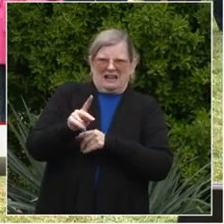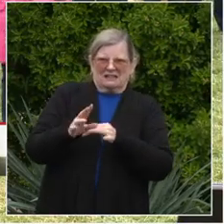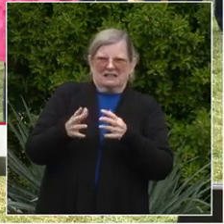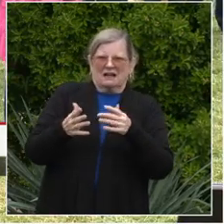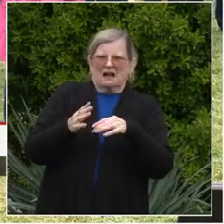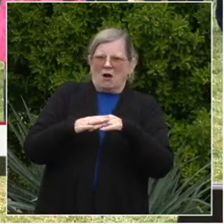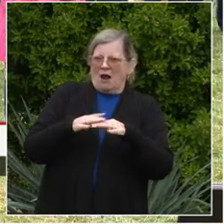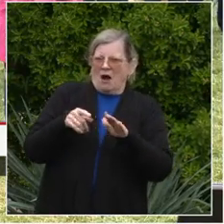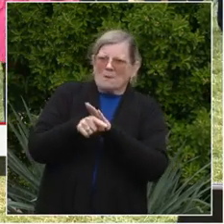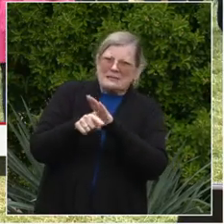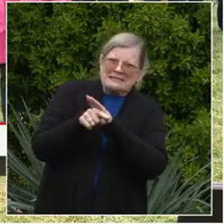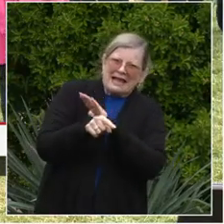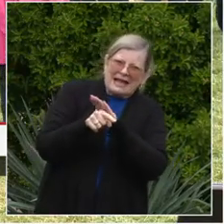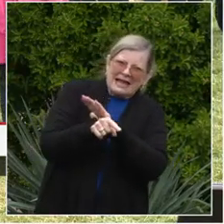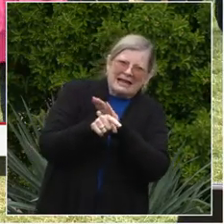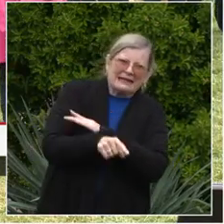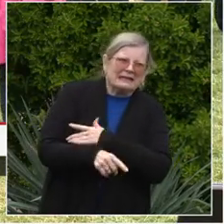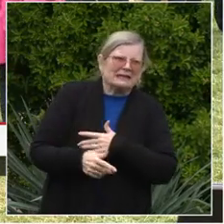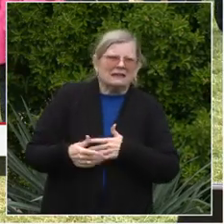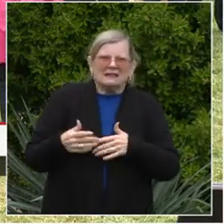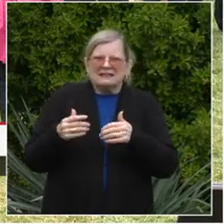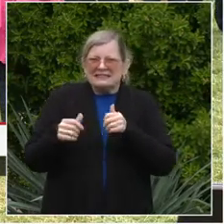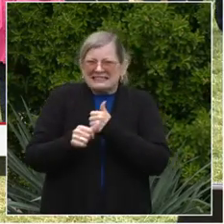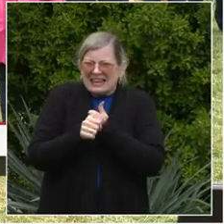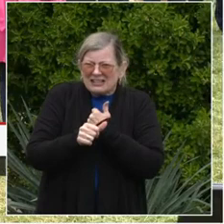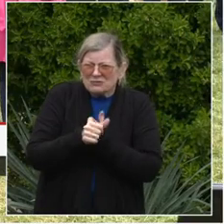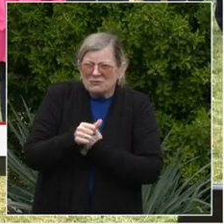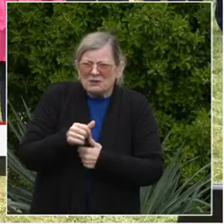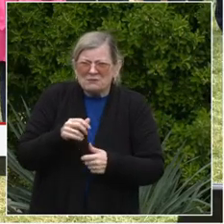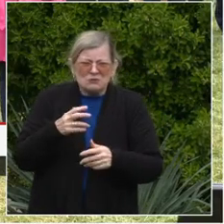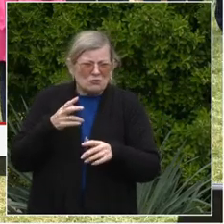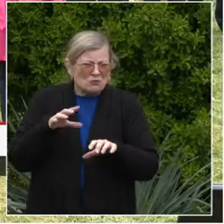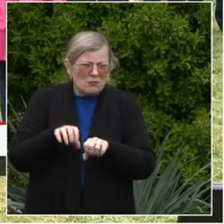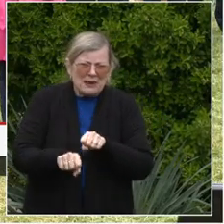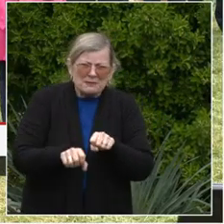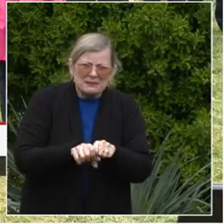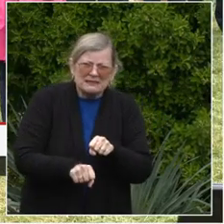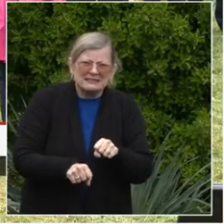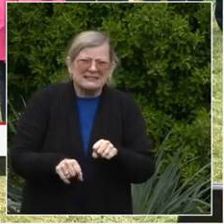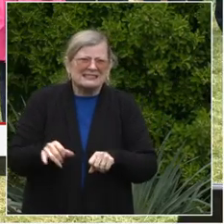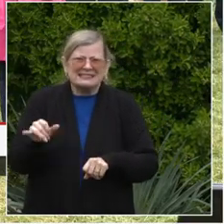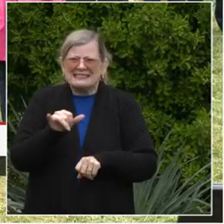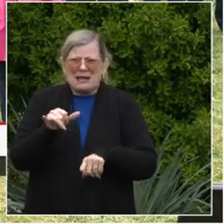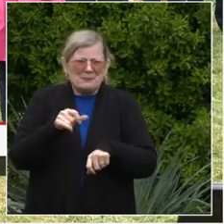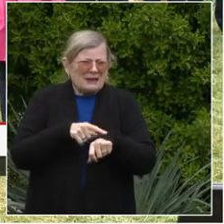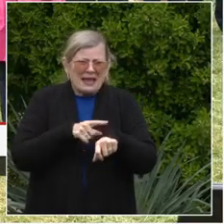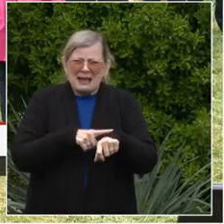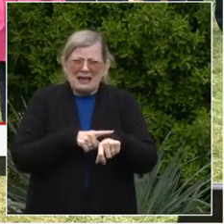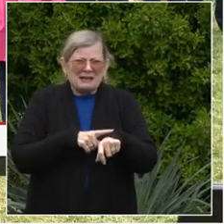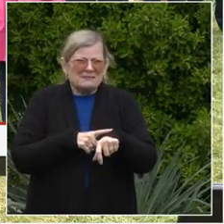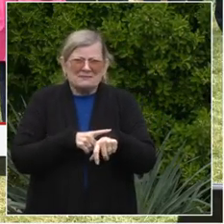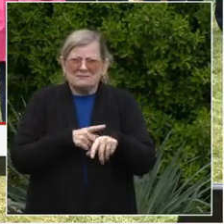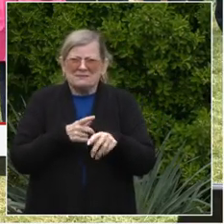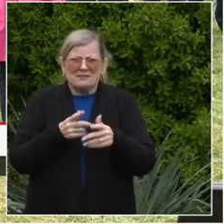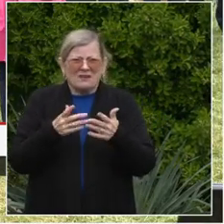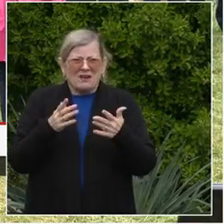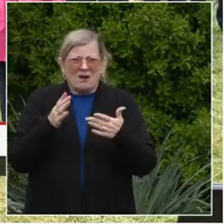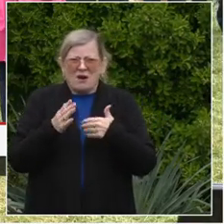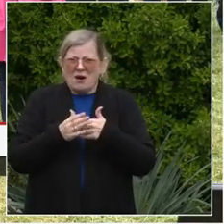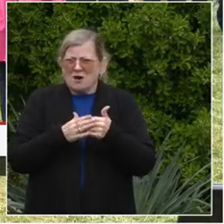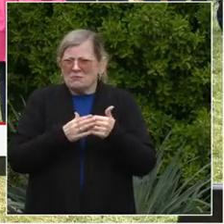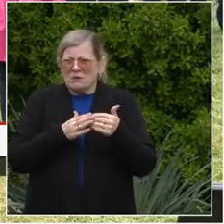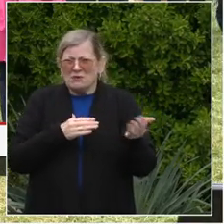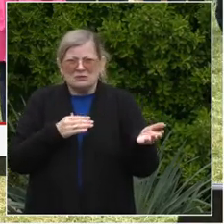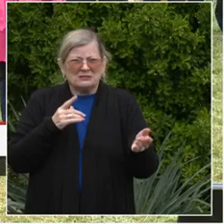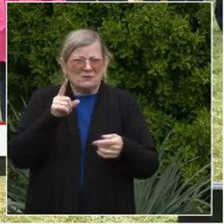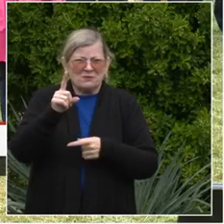with dangerous weapons, we're about even where we were same time last year. In fact, there have been almost 100 less people shot in our